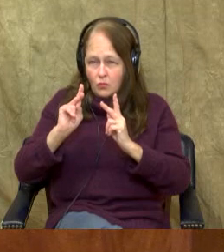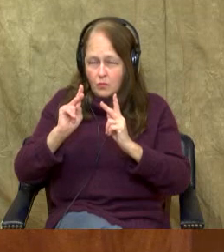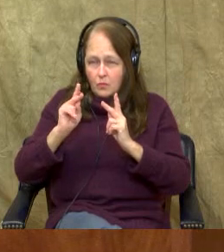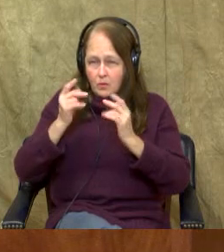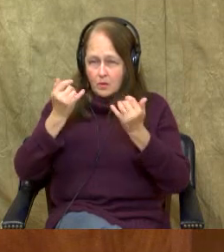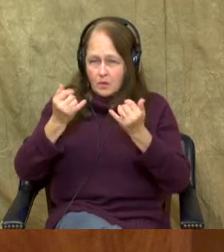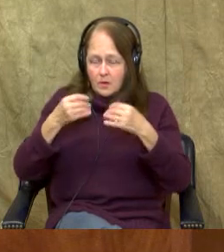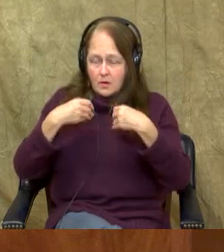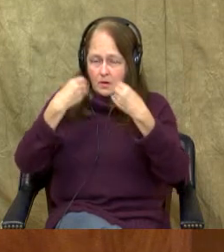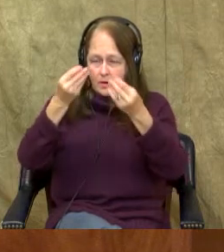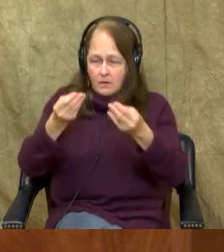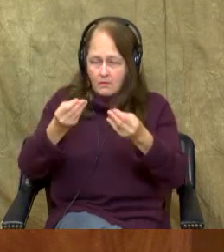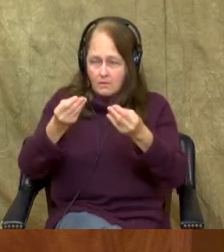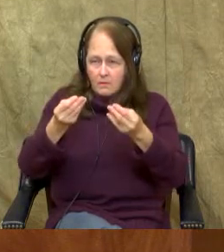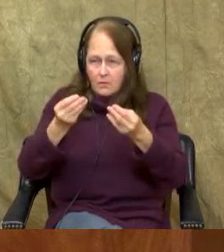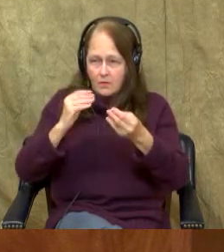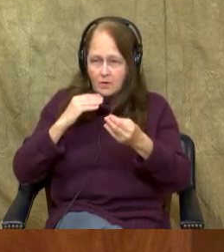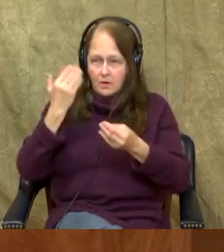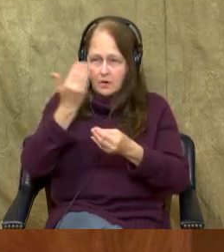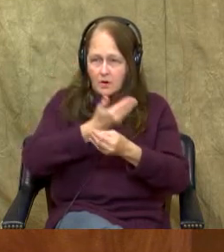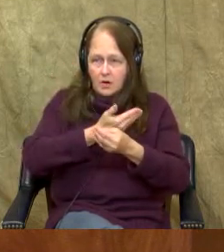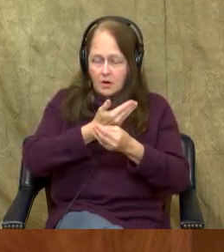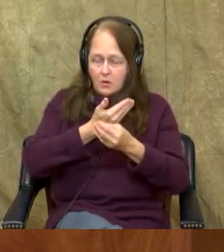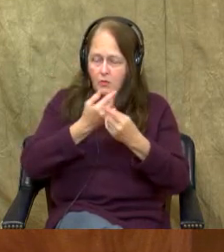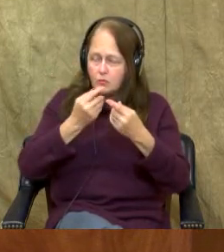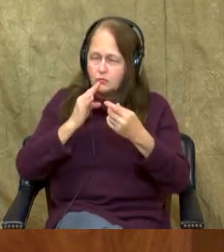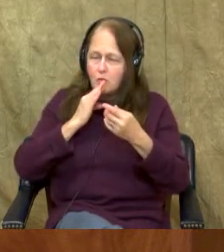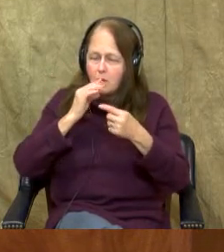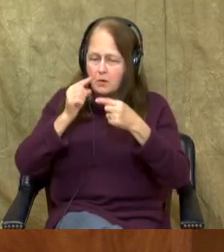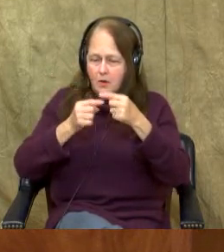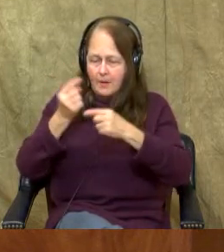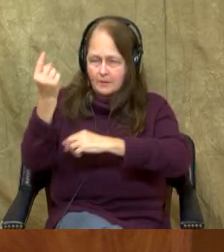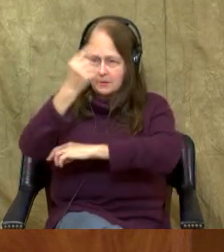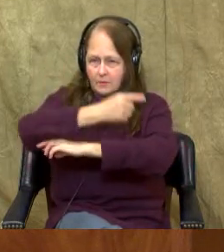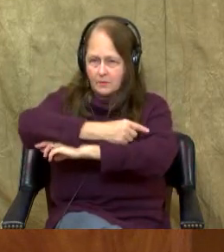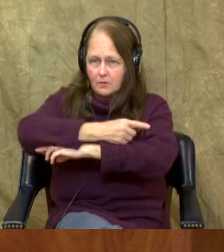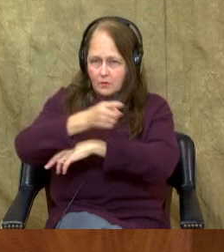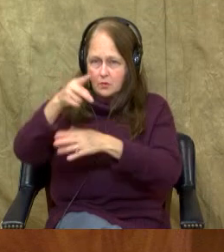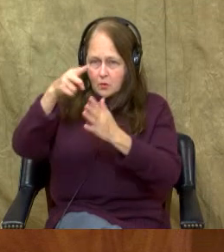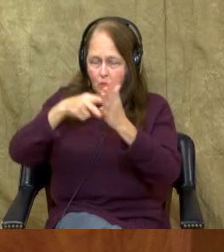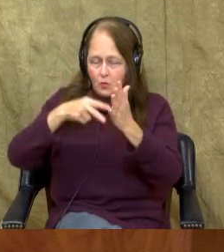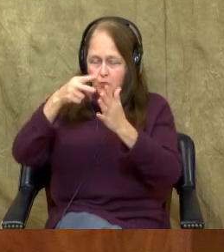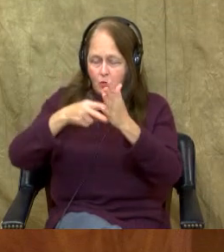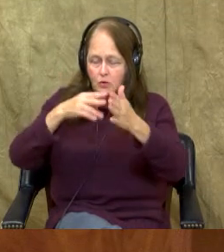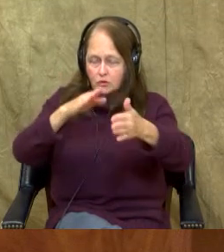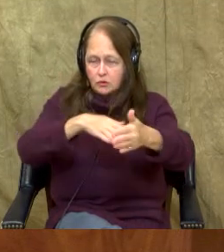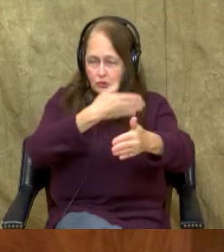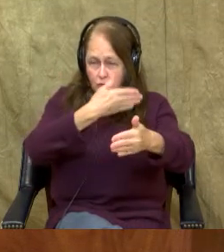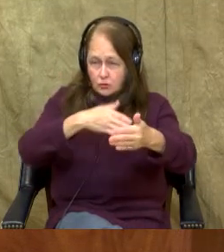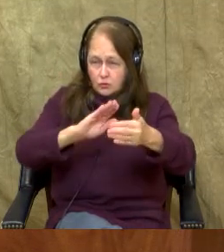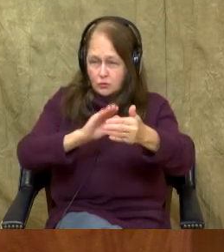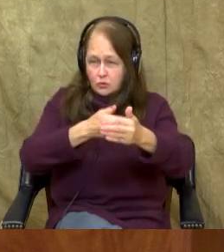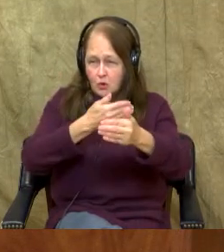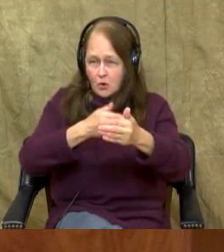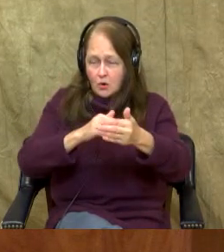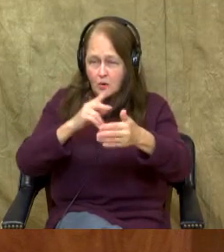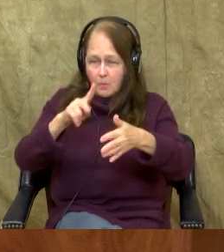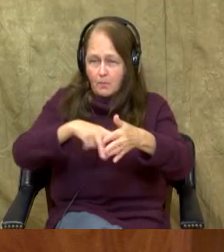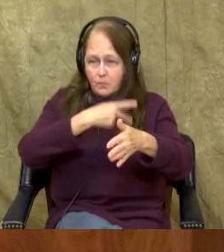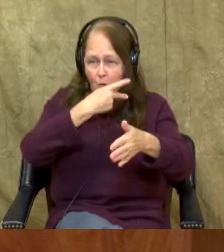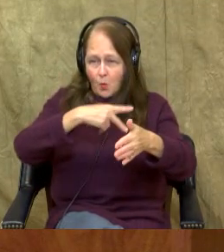Now, let's get into our text today. Have you ever read song lyrics or a poem?